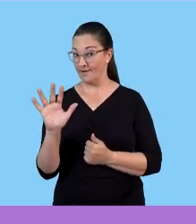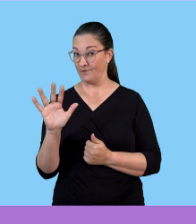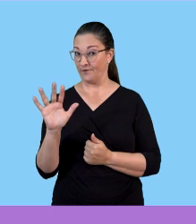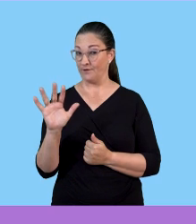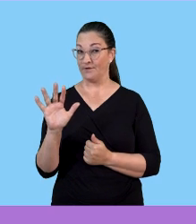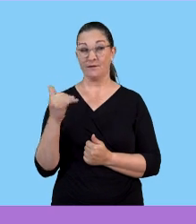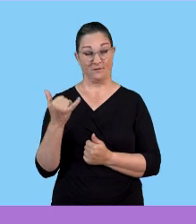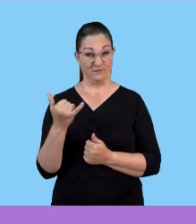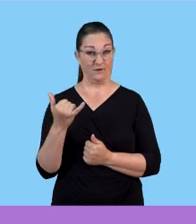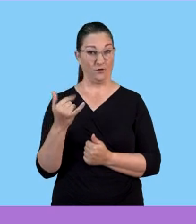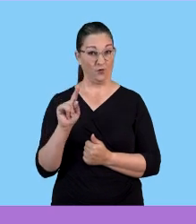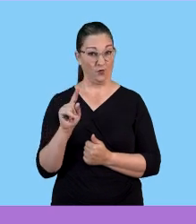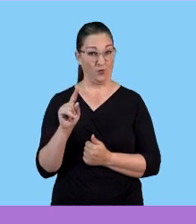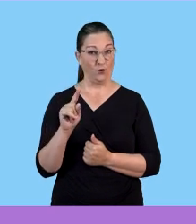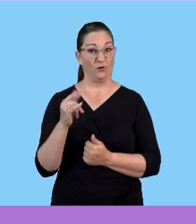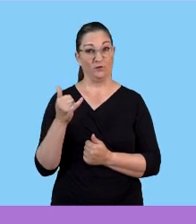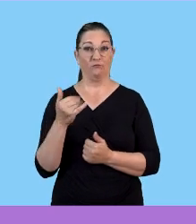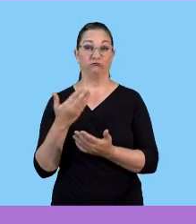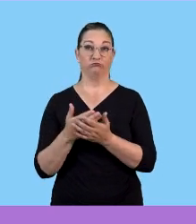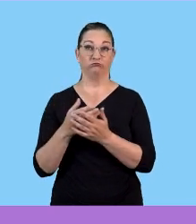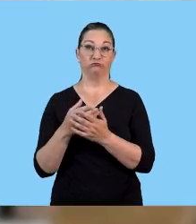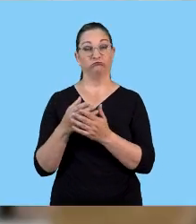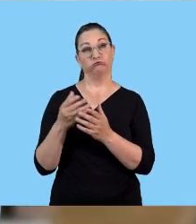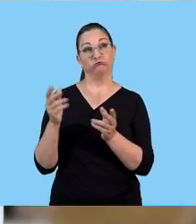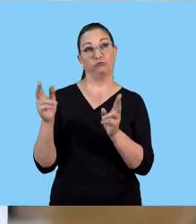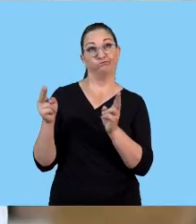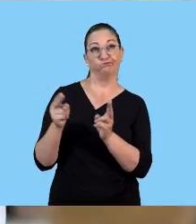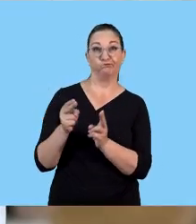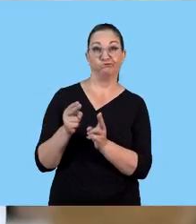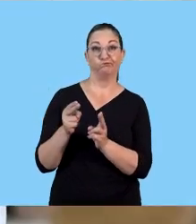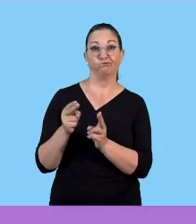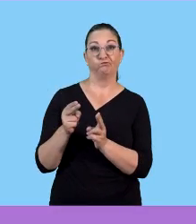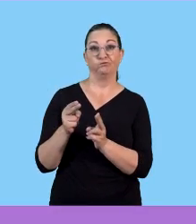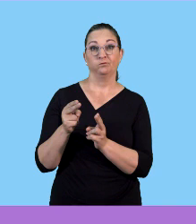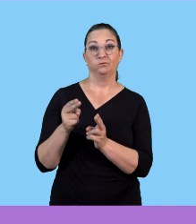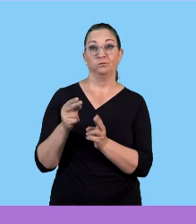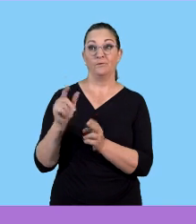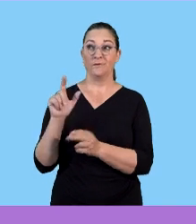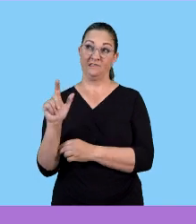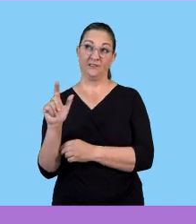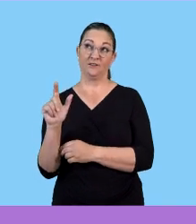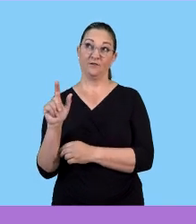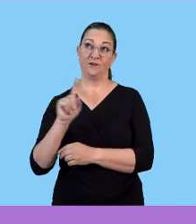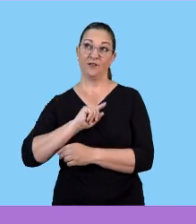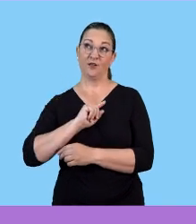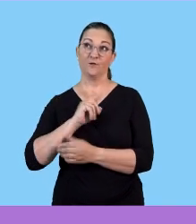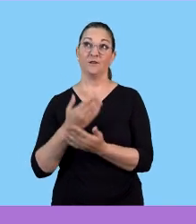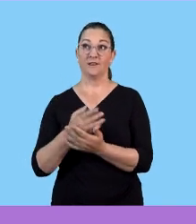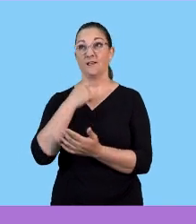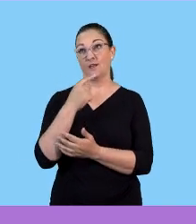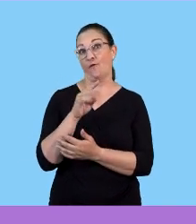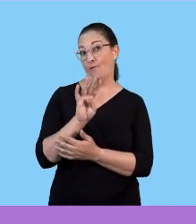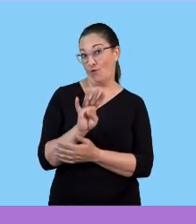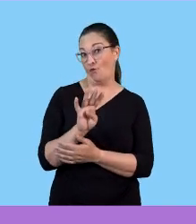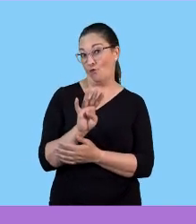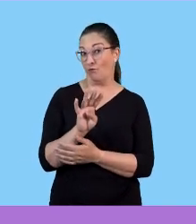3,75. Now remember, maths rote rounding. If I round off here, if I round up because of the 7, I get 4.